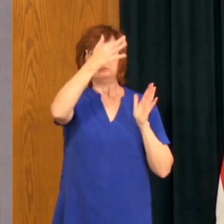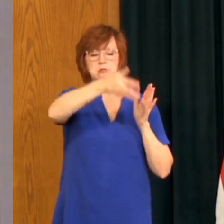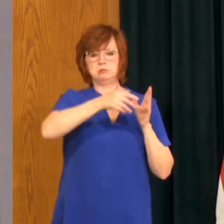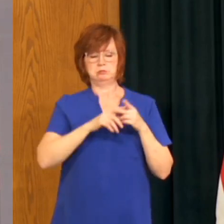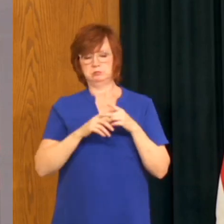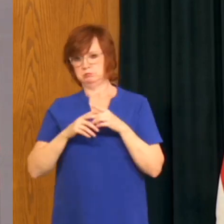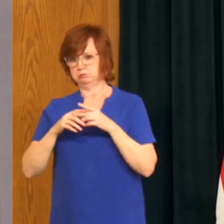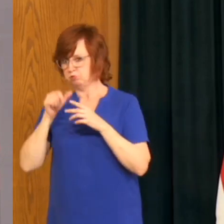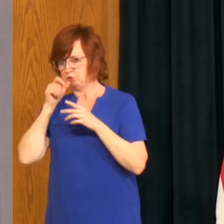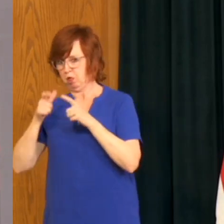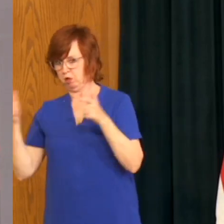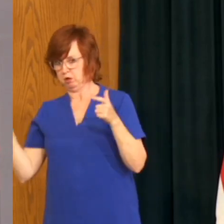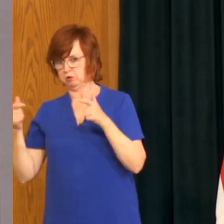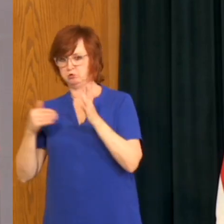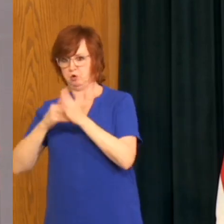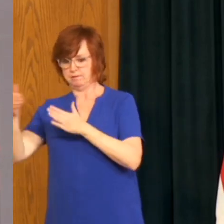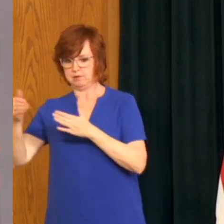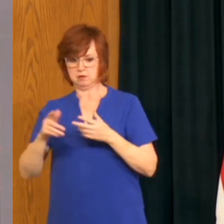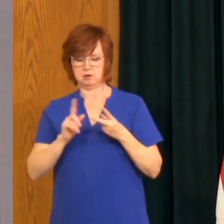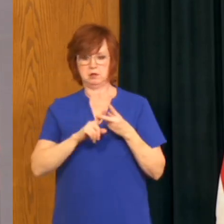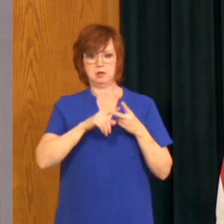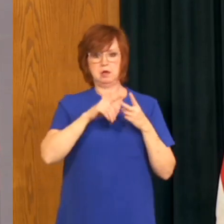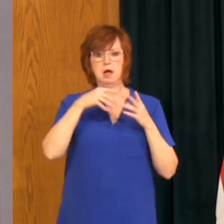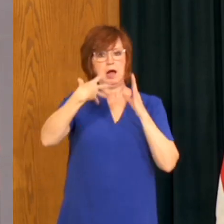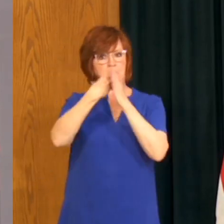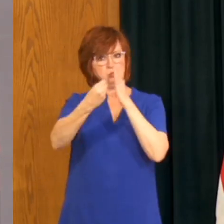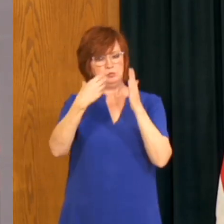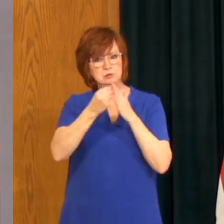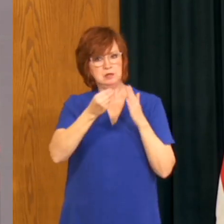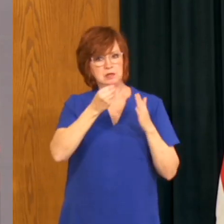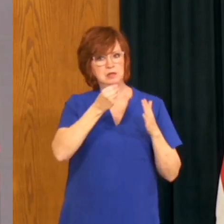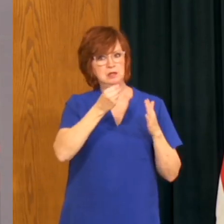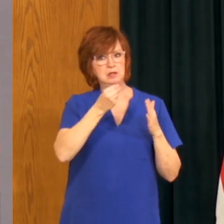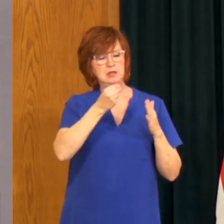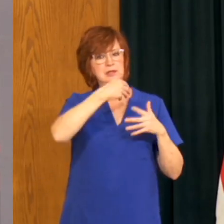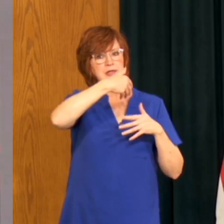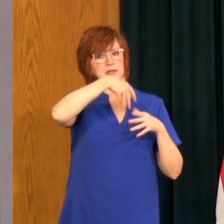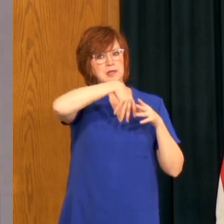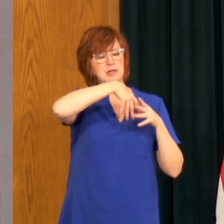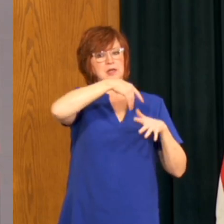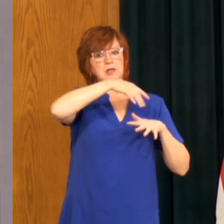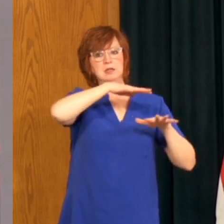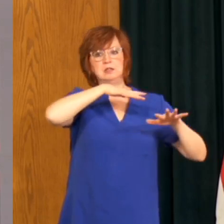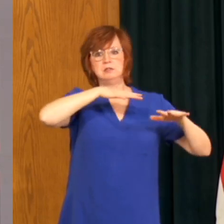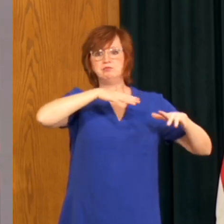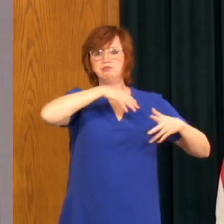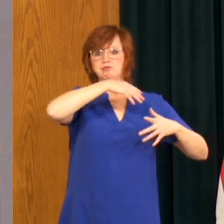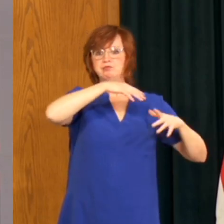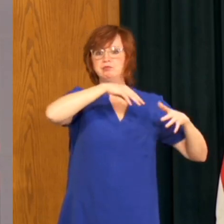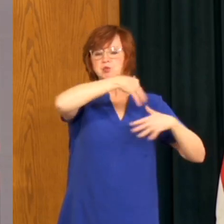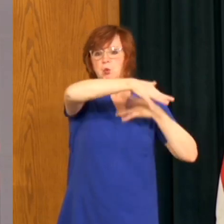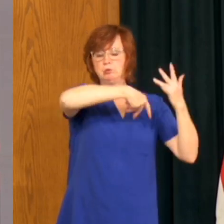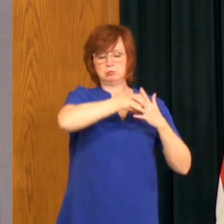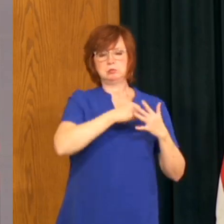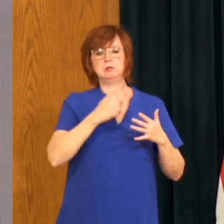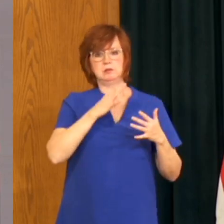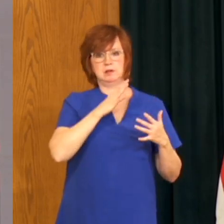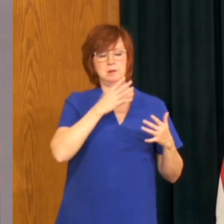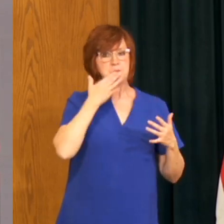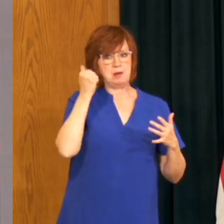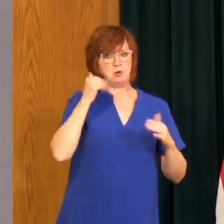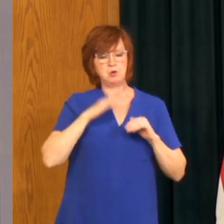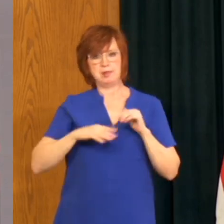while observing physical distancing, are better than indoor gatherings. Meeting more or less of the same group is better than meeting a